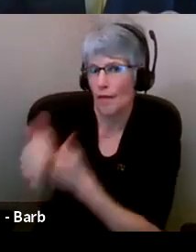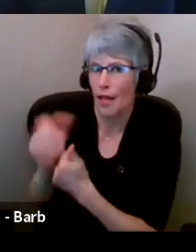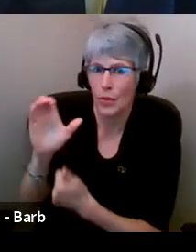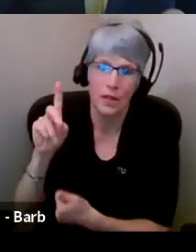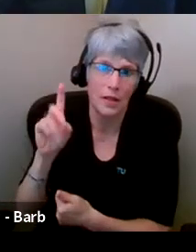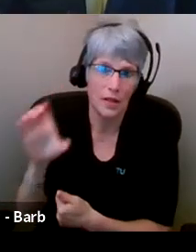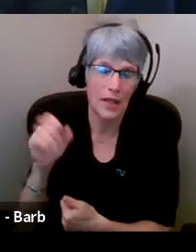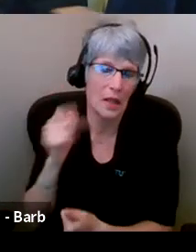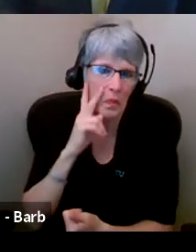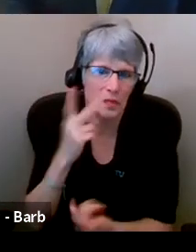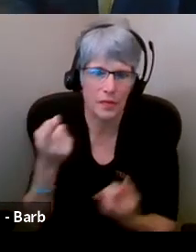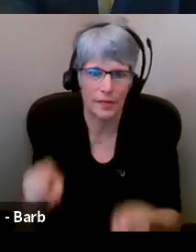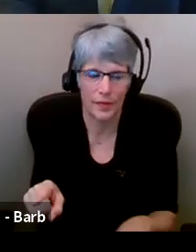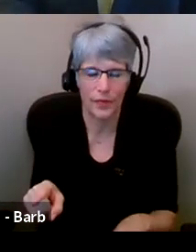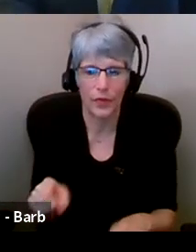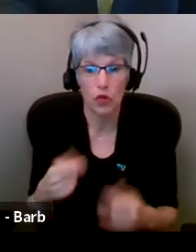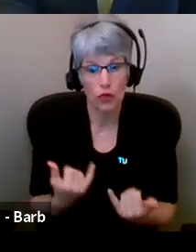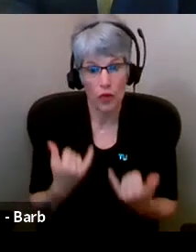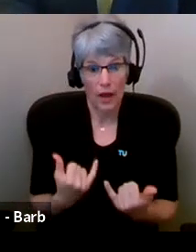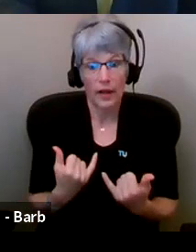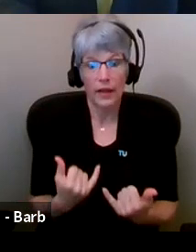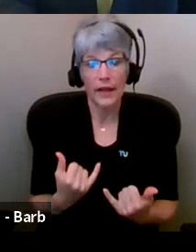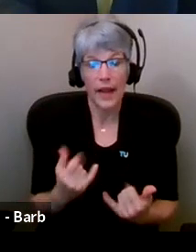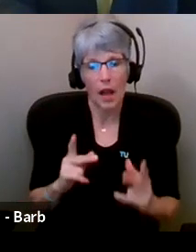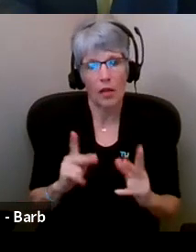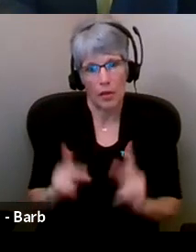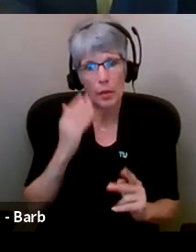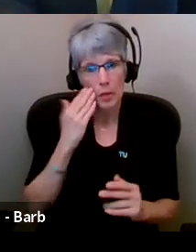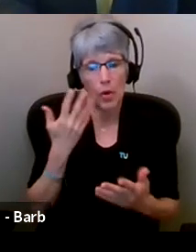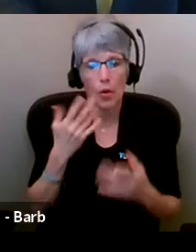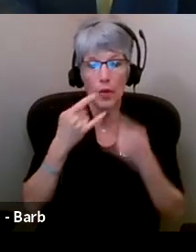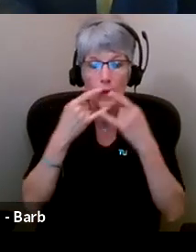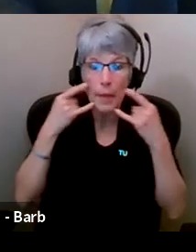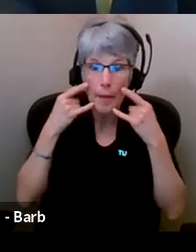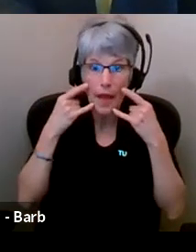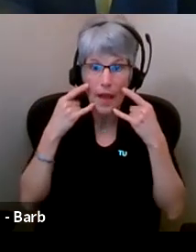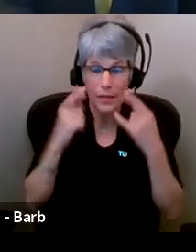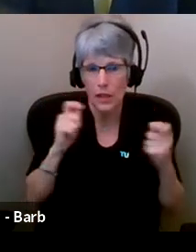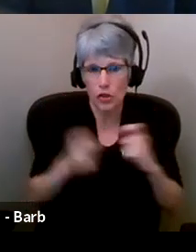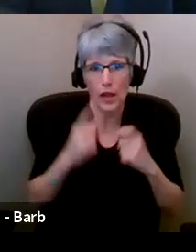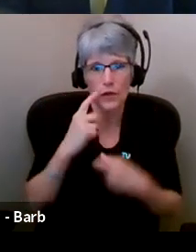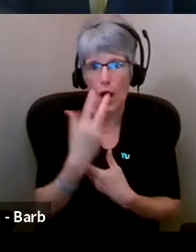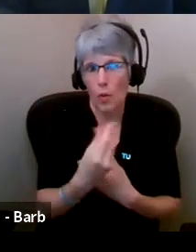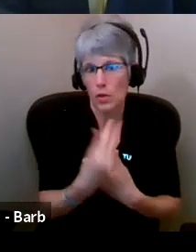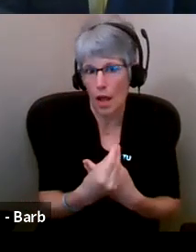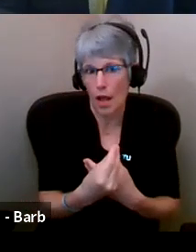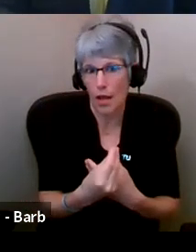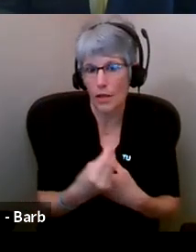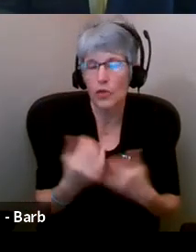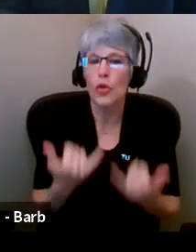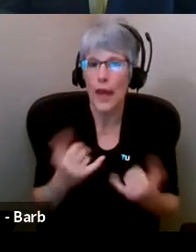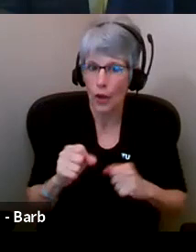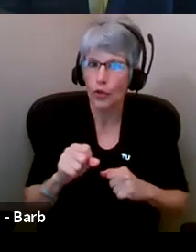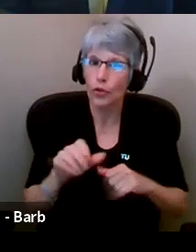we'll see where it goes. So right now, as people know, we've changed the mask mandate for outdoors. So you can now